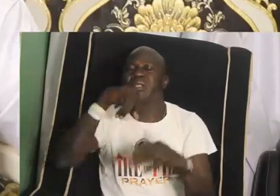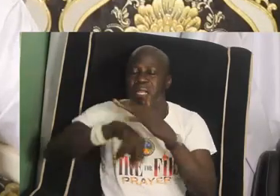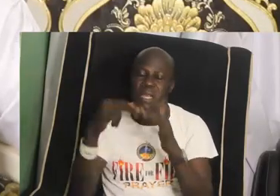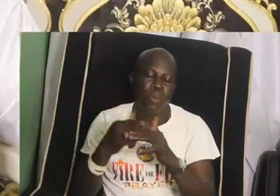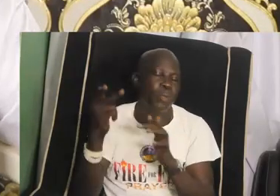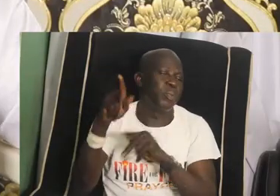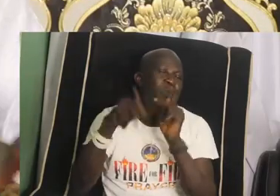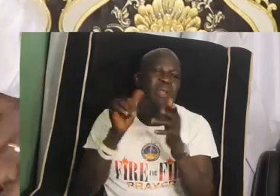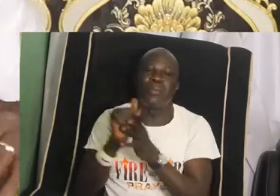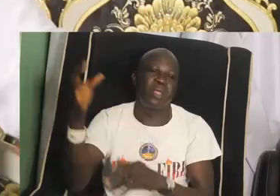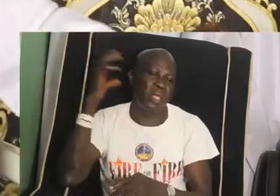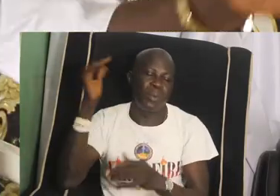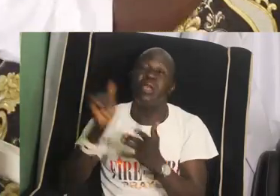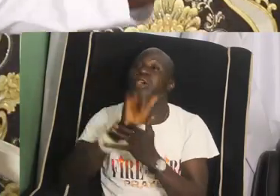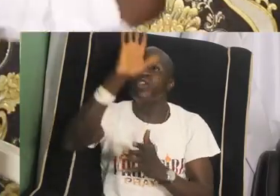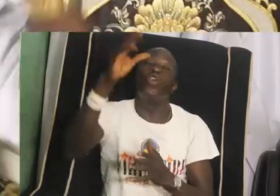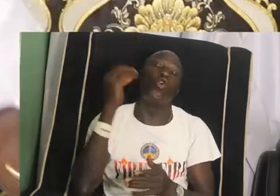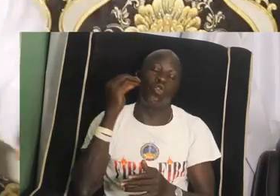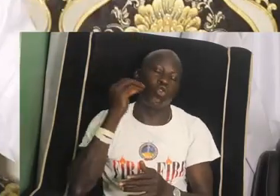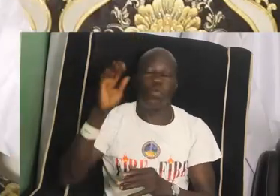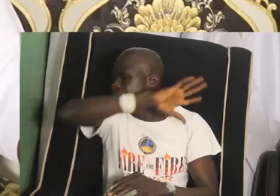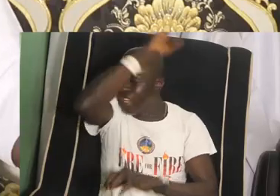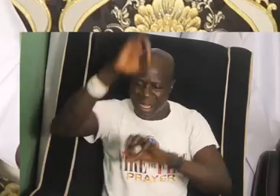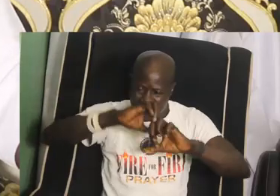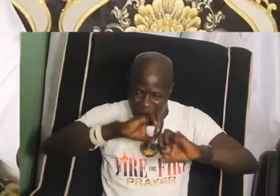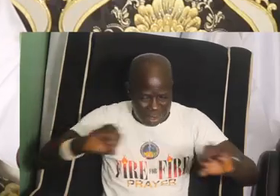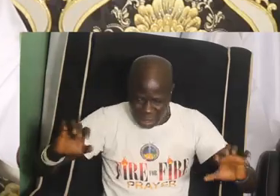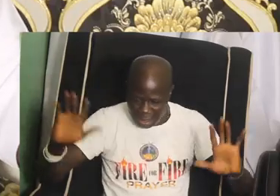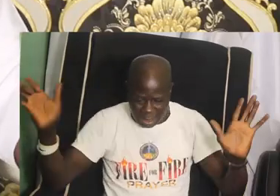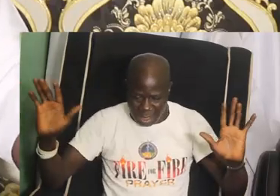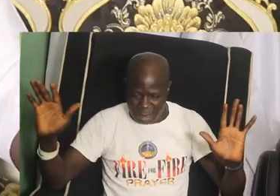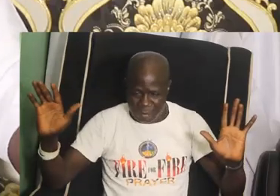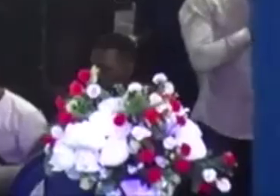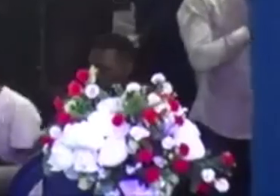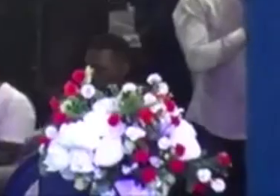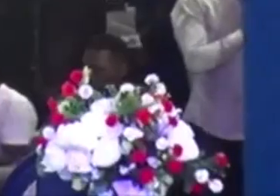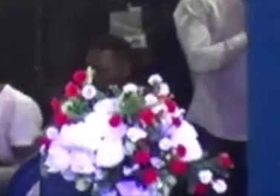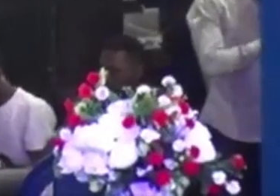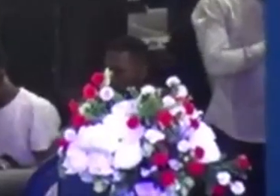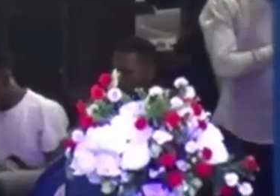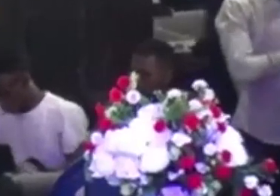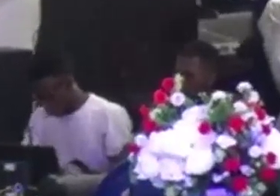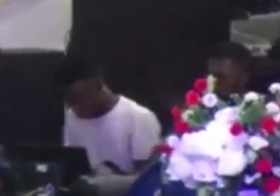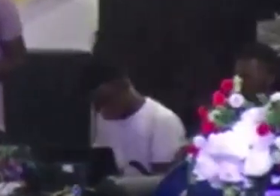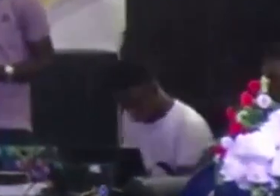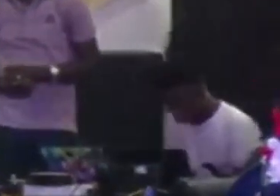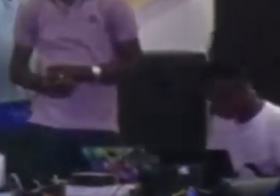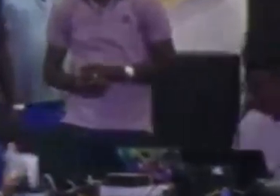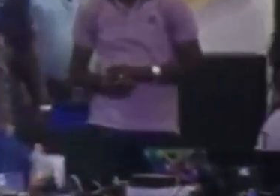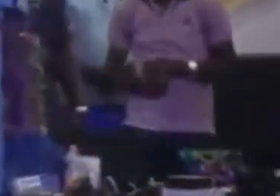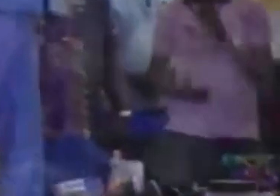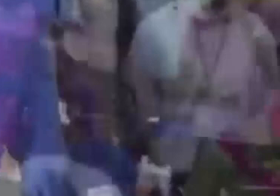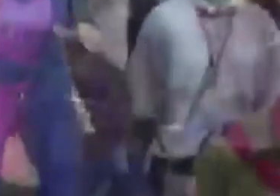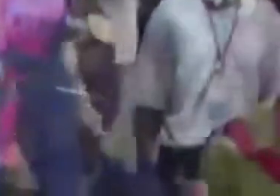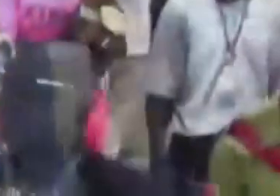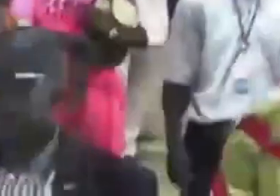Lord o gbo mi ye ile re o ni ja your home will not scatter bi pe ni wi pe the Bible says